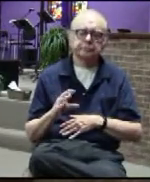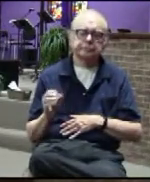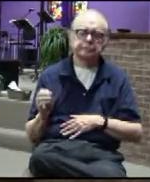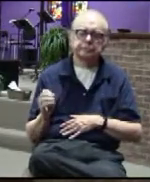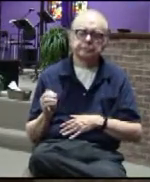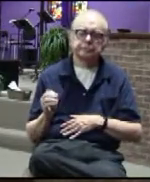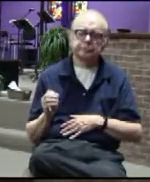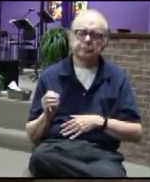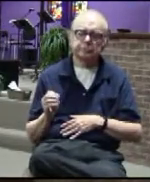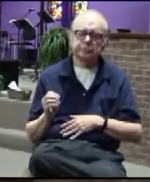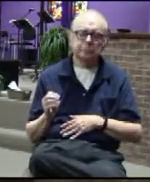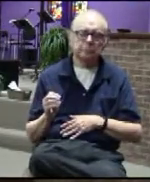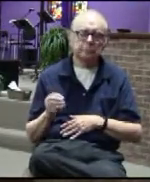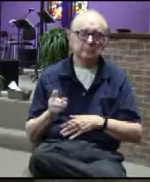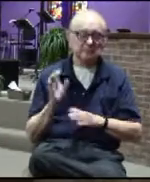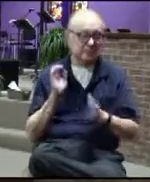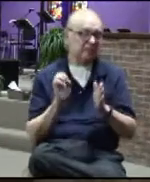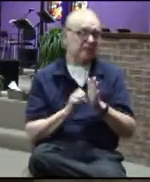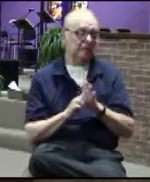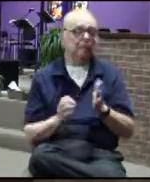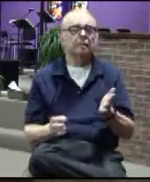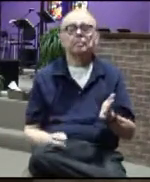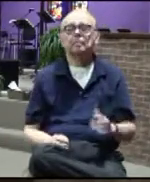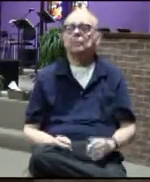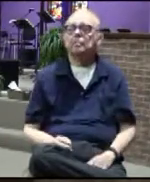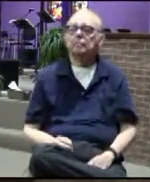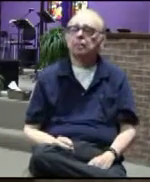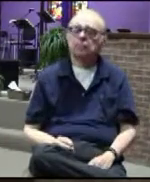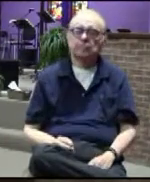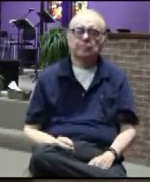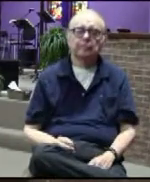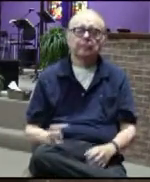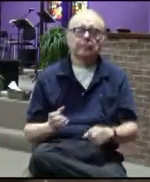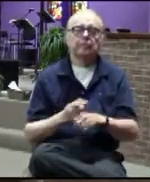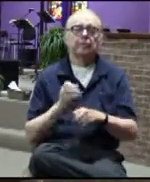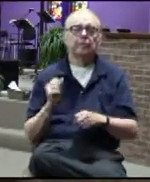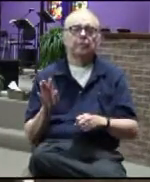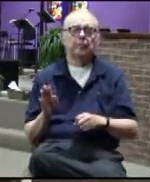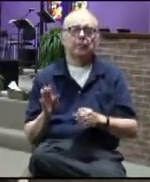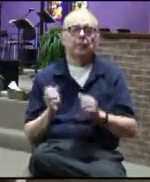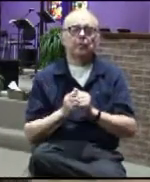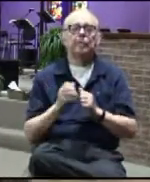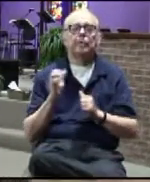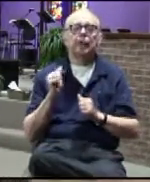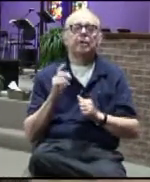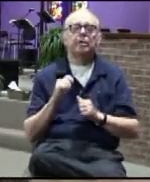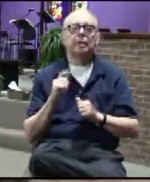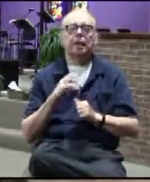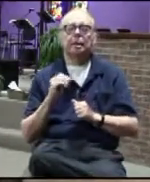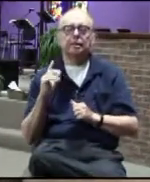in let's say for instance you get a job with AT&T